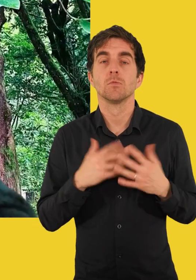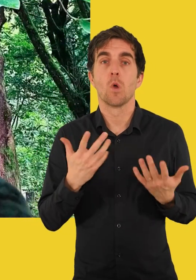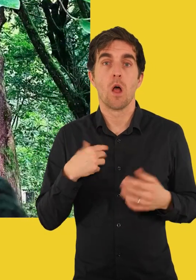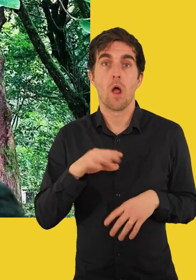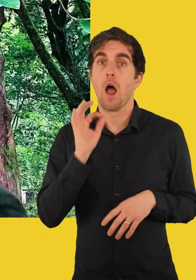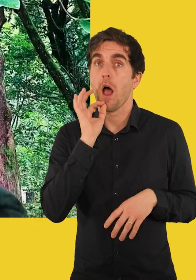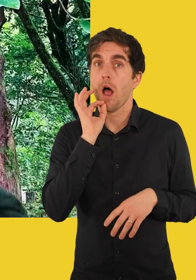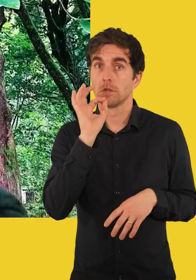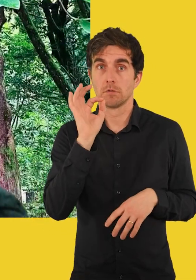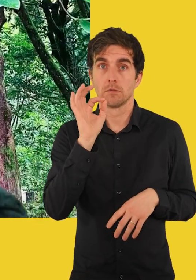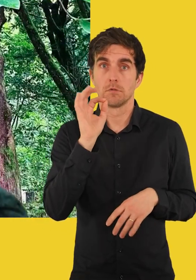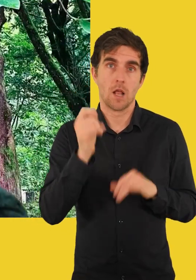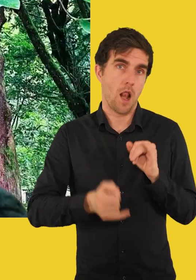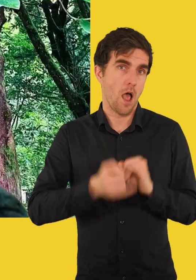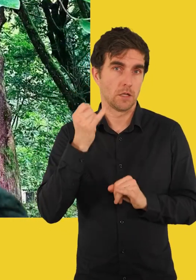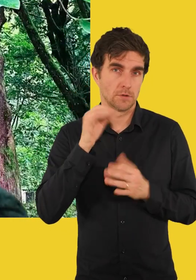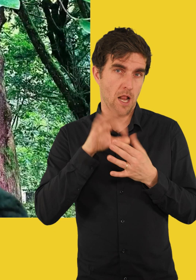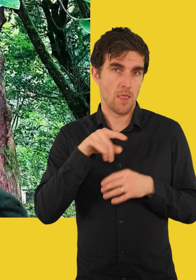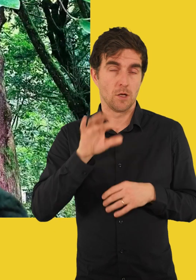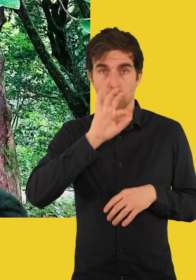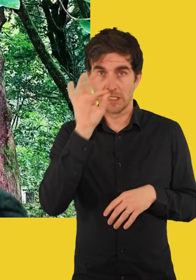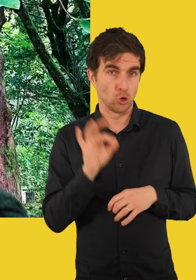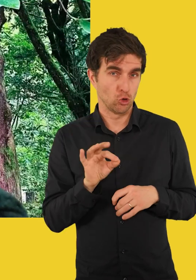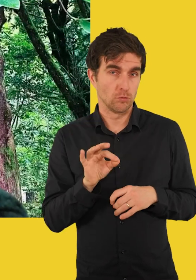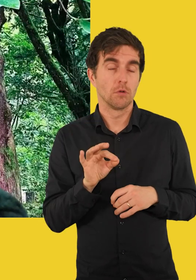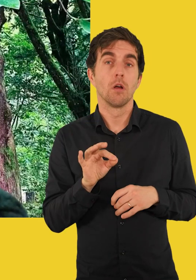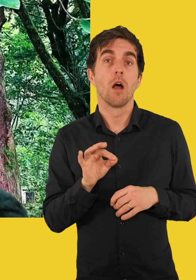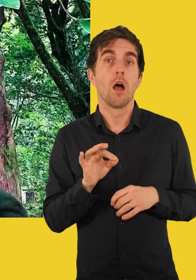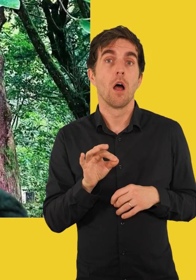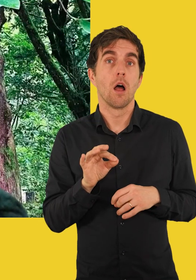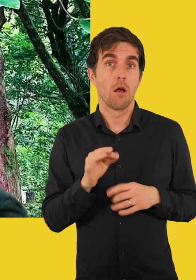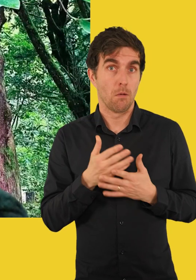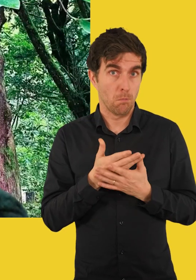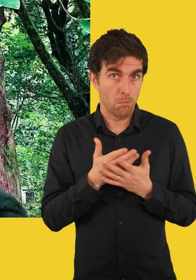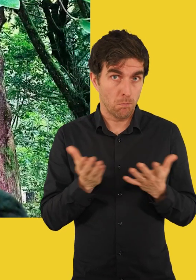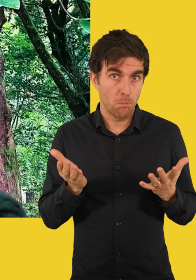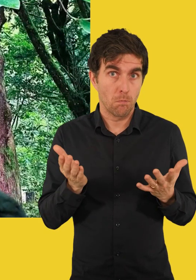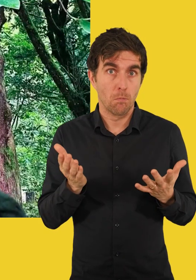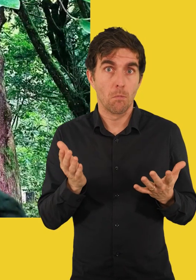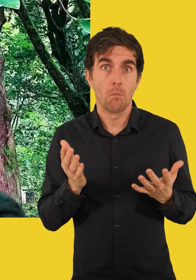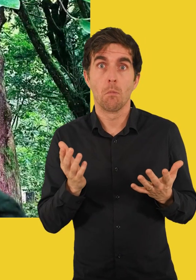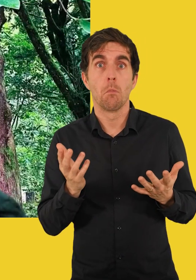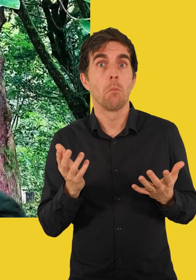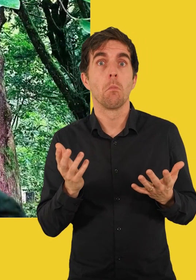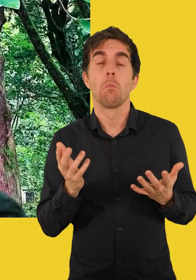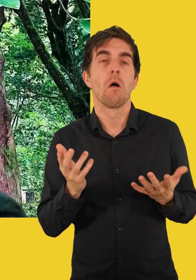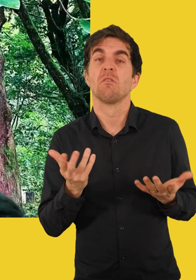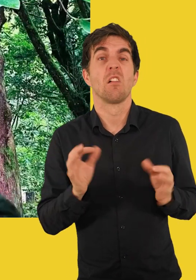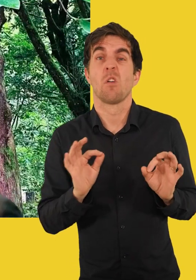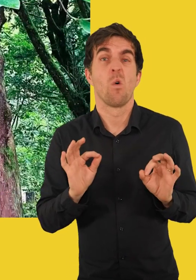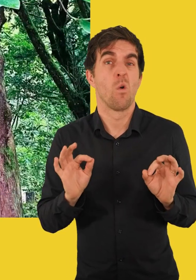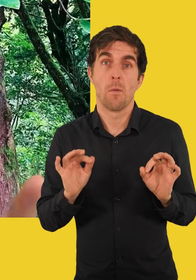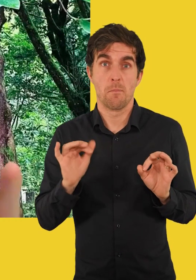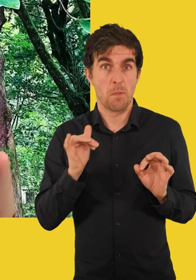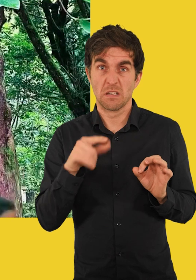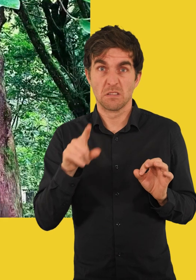come to you, Ink, last on this question. If this wasn't necessarily one that you were